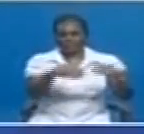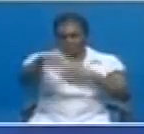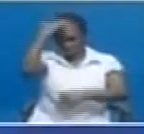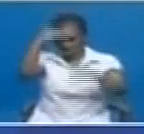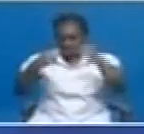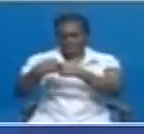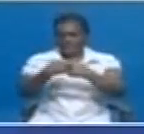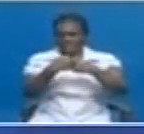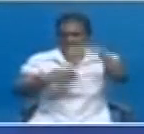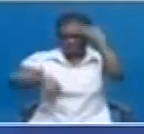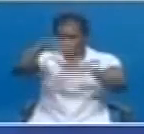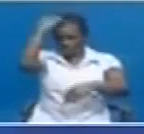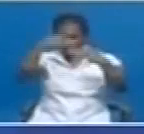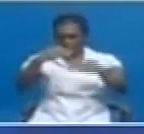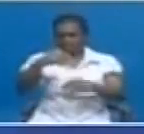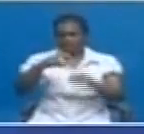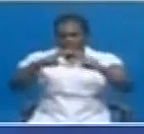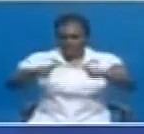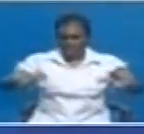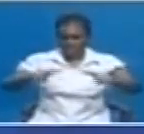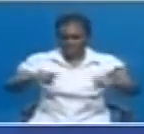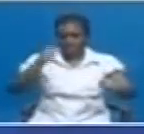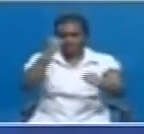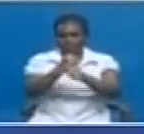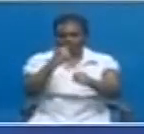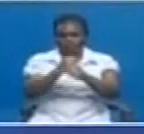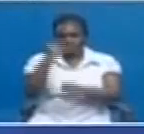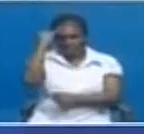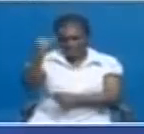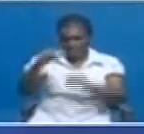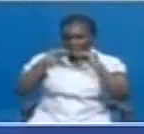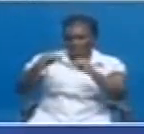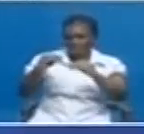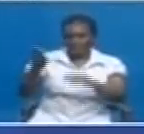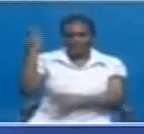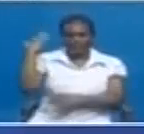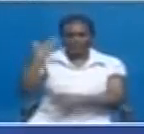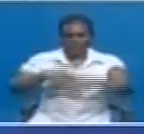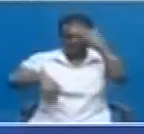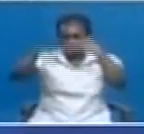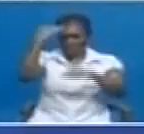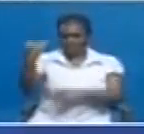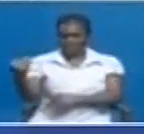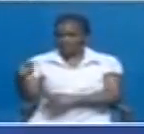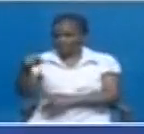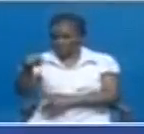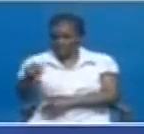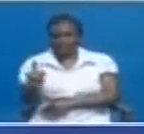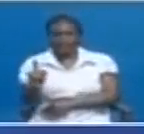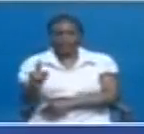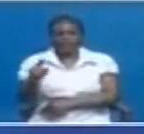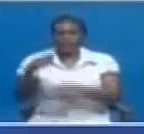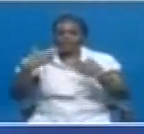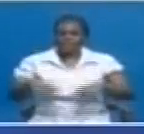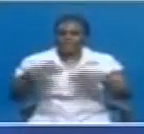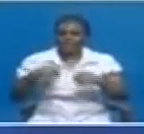He challenged universities to conduct research on the radicalization of the youth. Former university students have been identified among